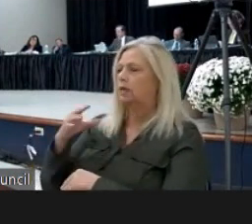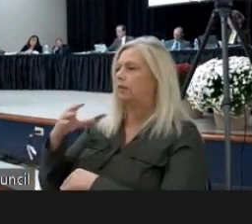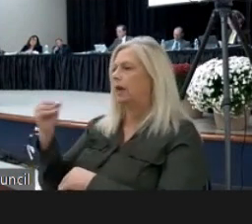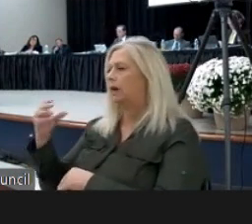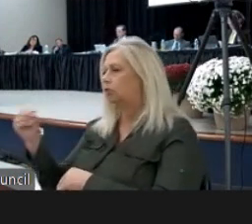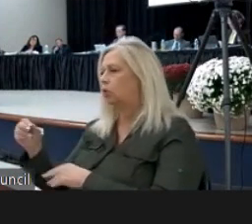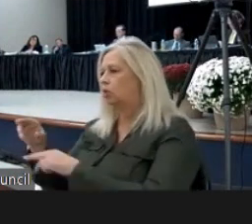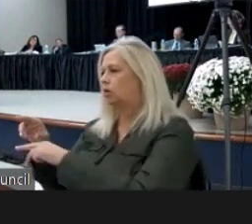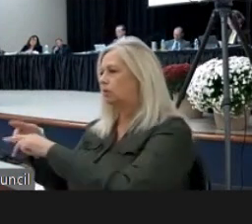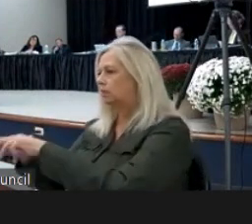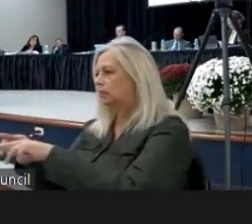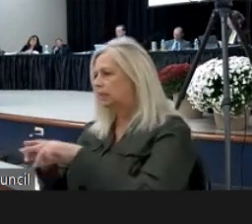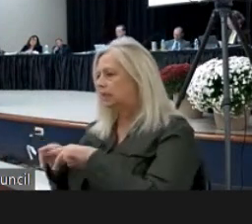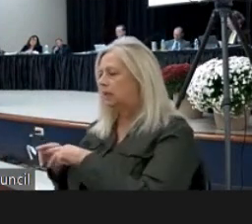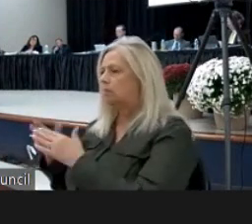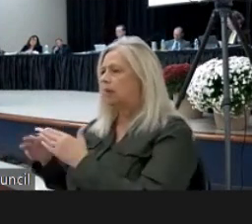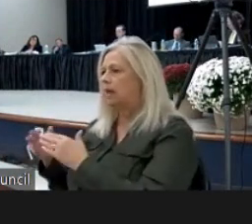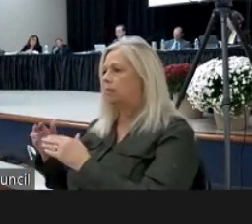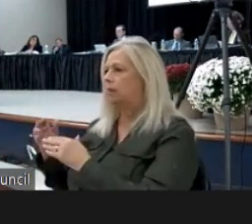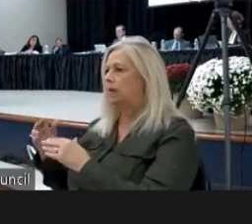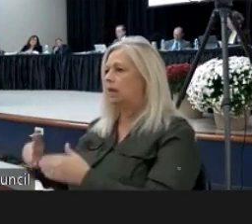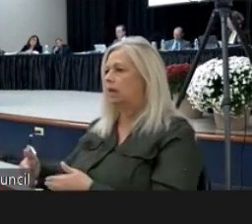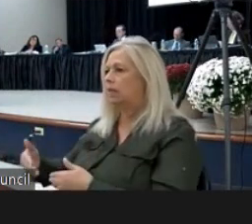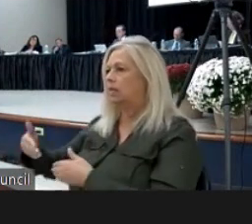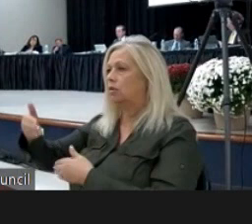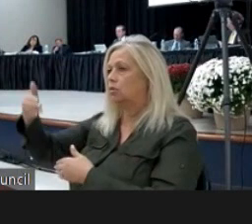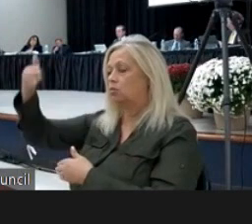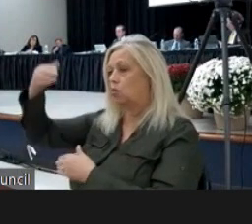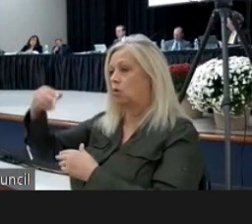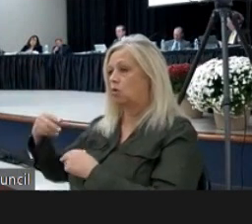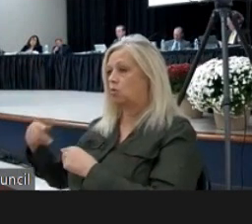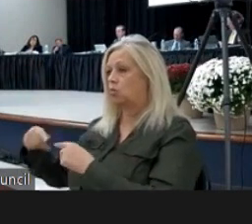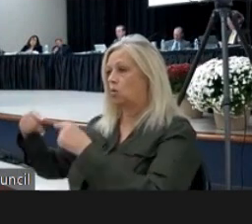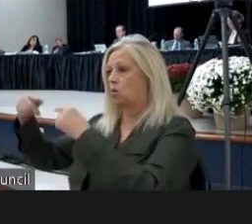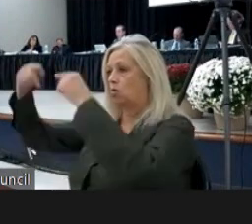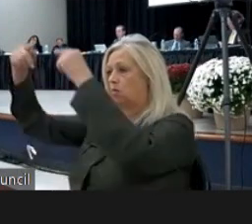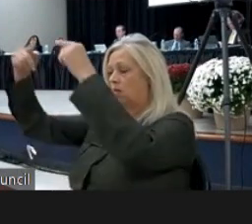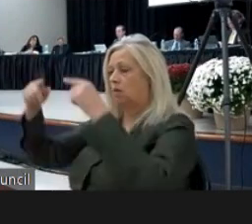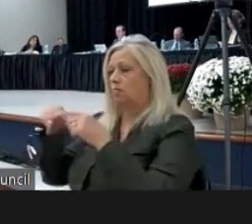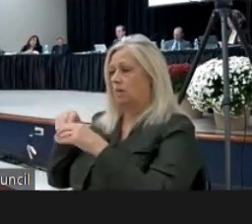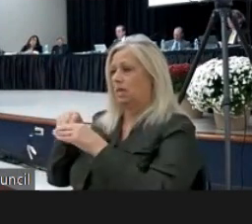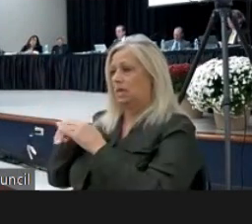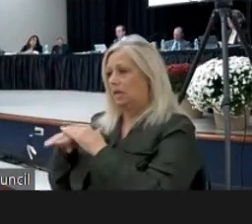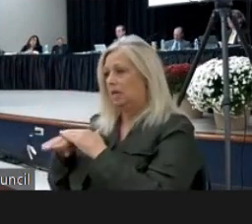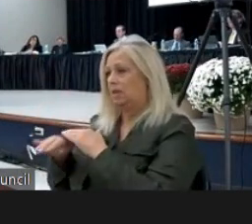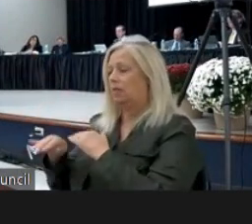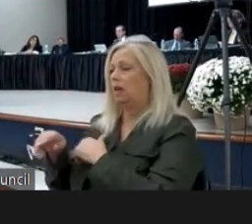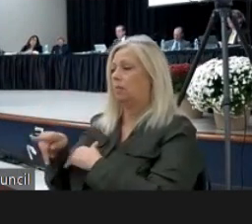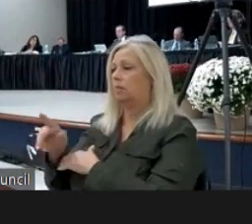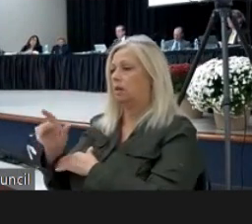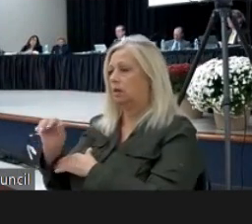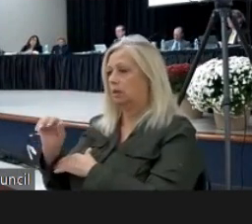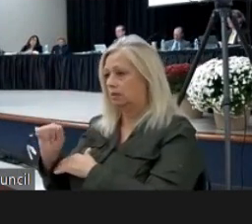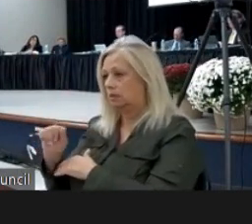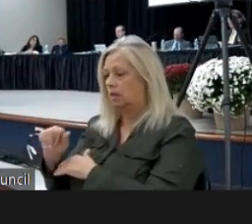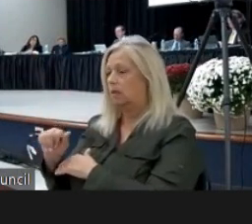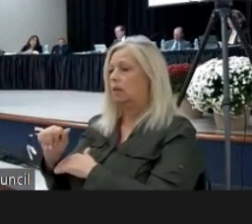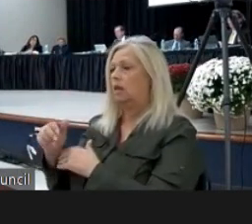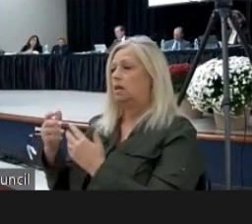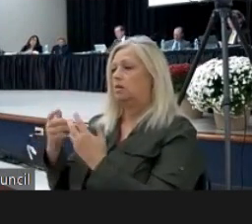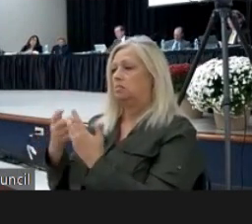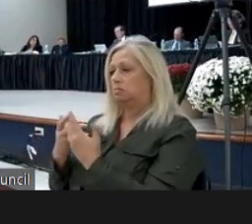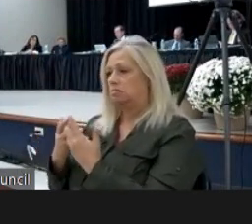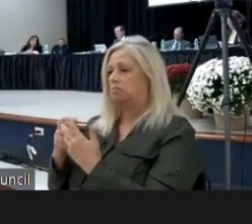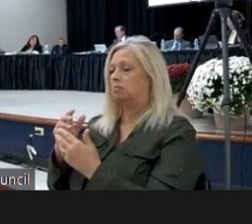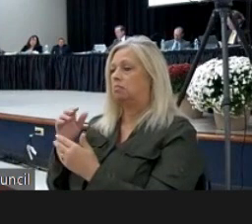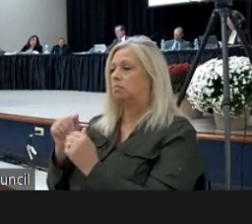think of roll-up doors or something where that all opens up into the plaza space, complements the design work that Taylor is